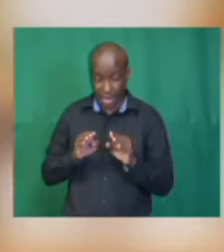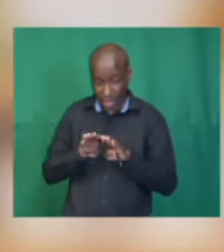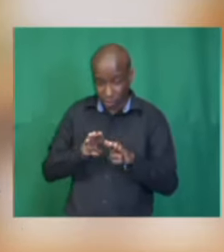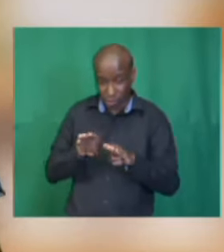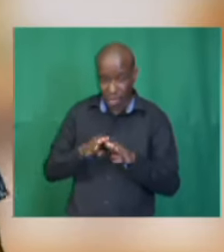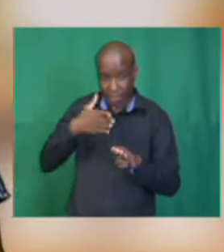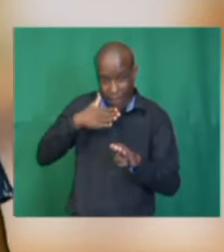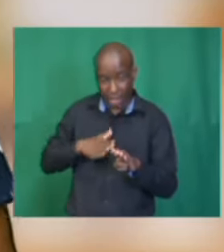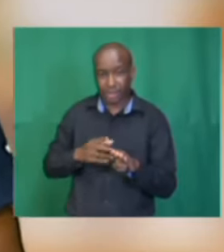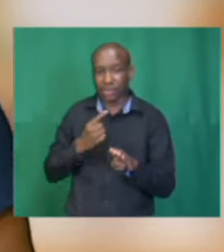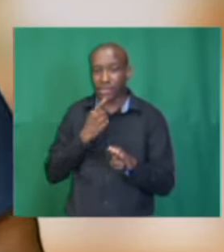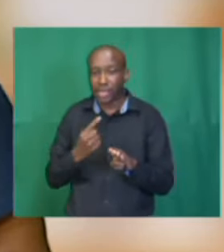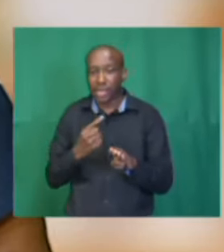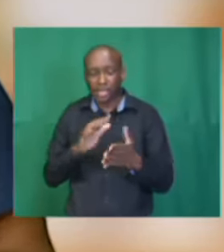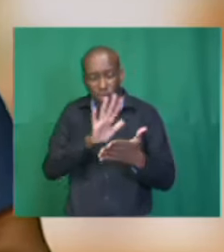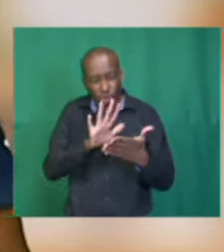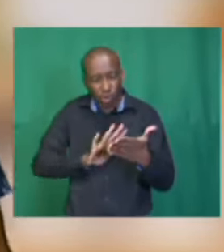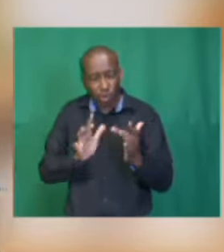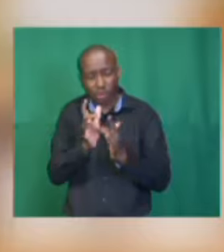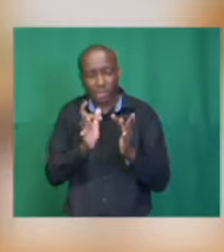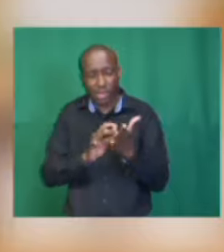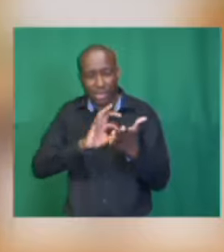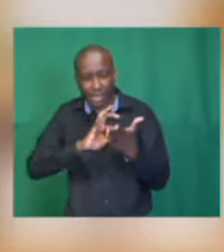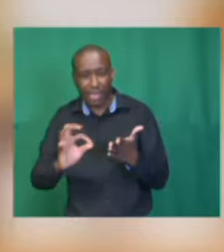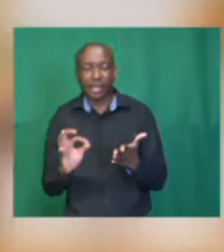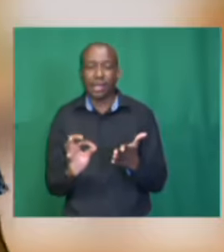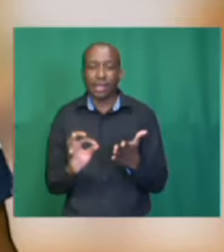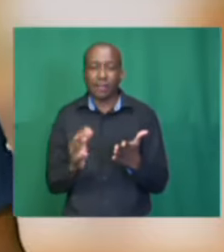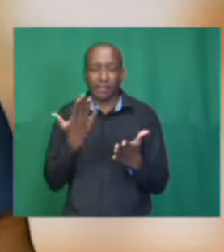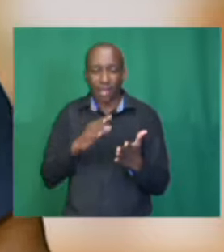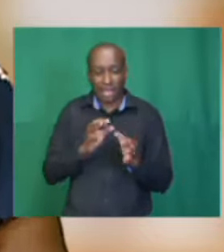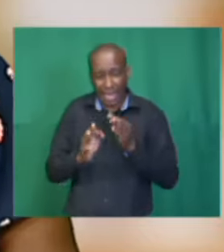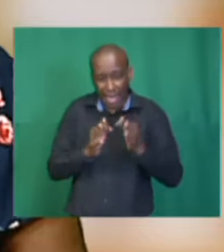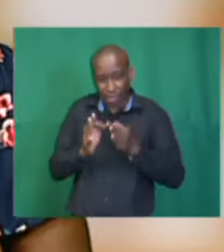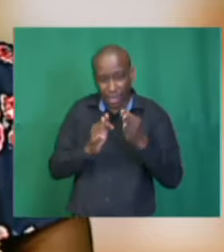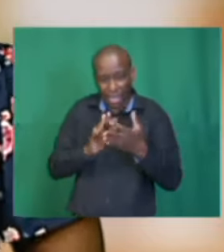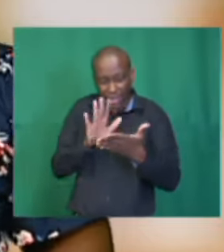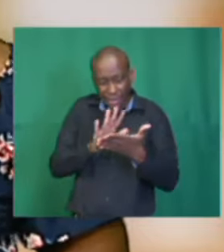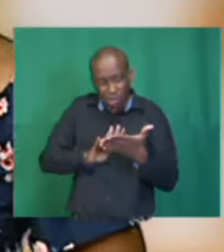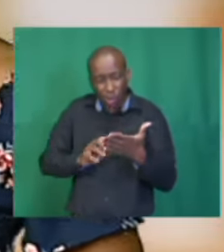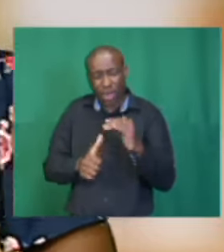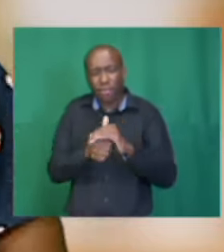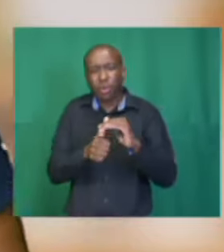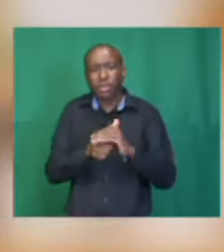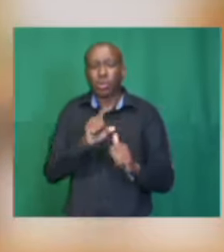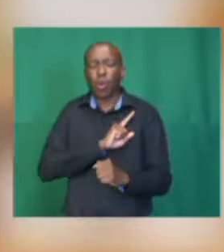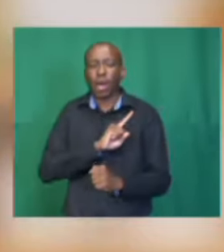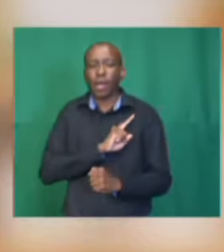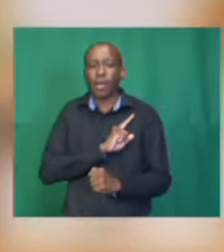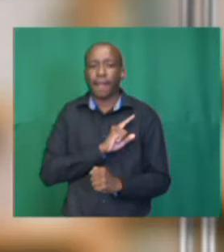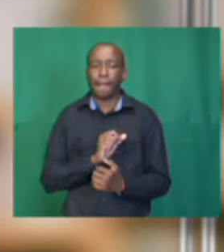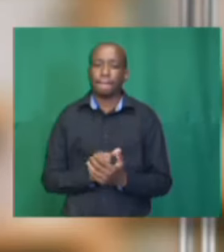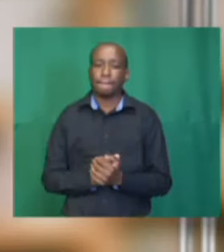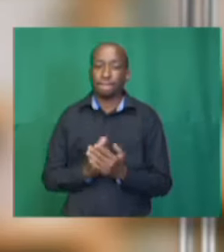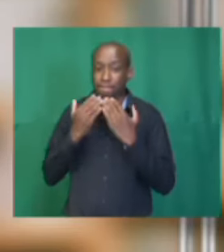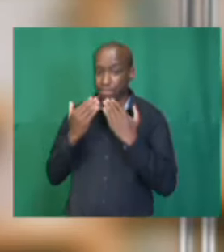narrate the story, give an account of the story, and also explain how the story is important or significant. Okay, thank you very